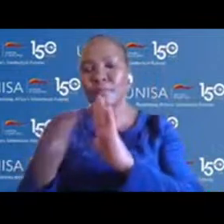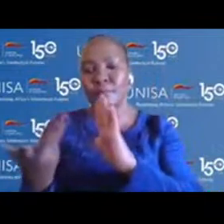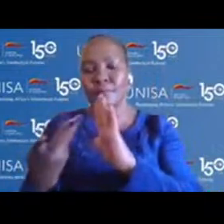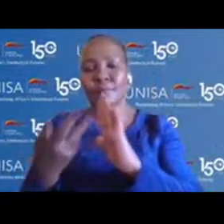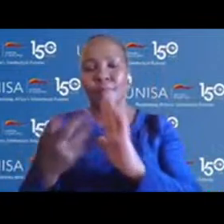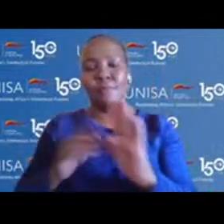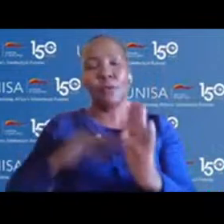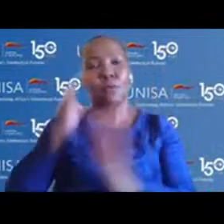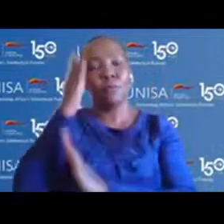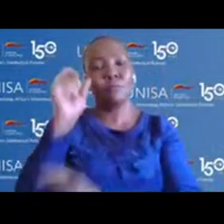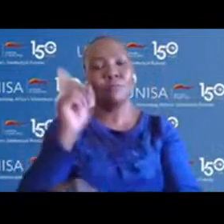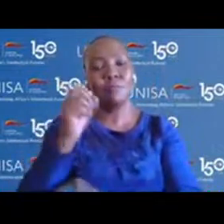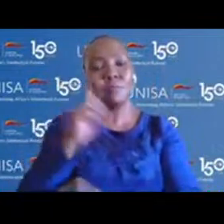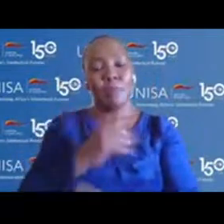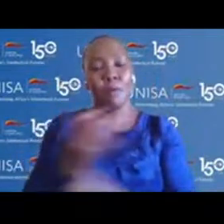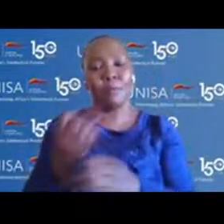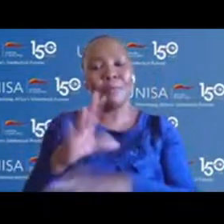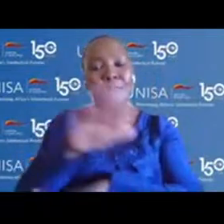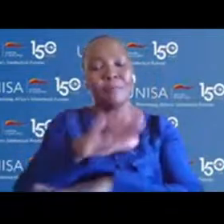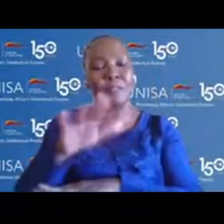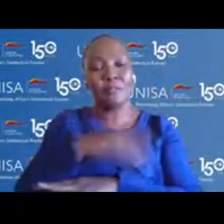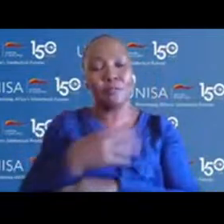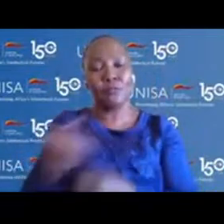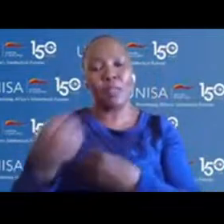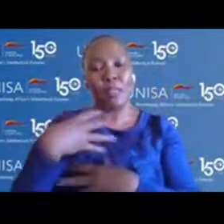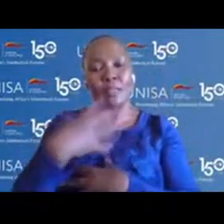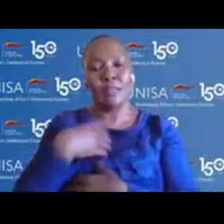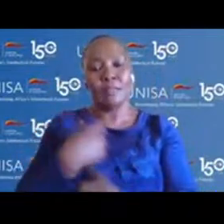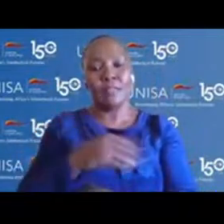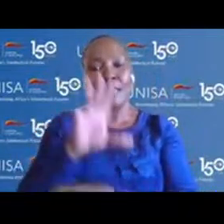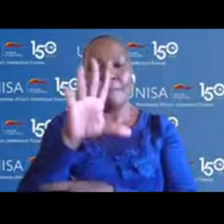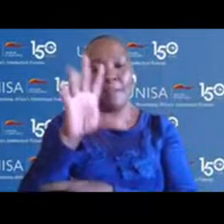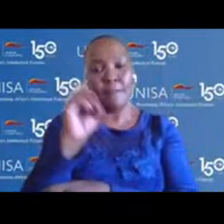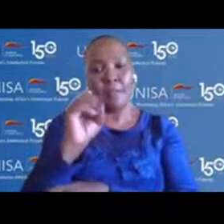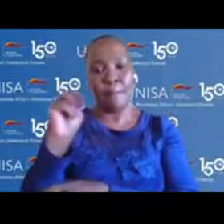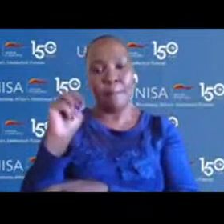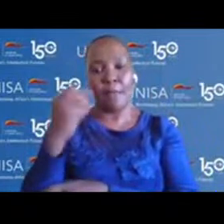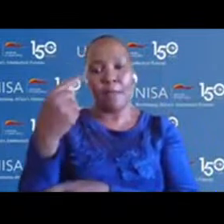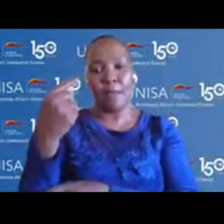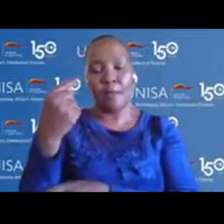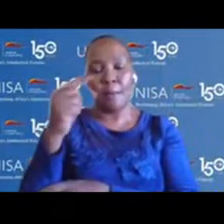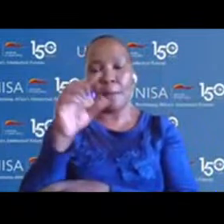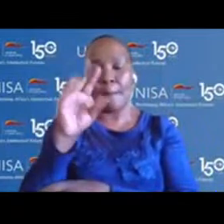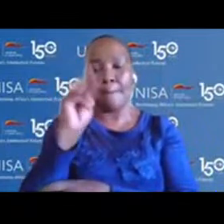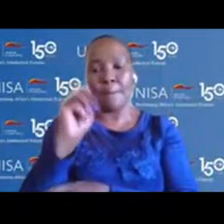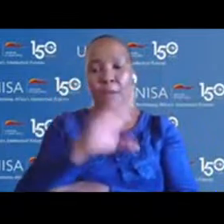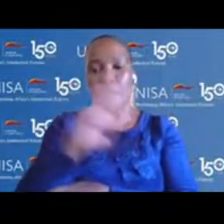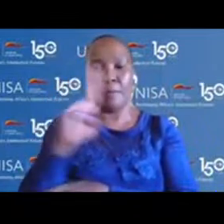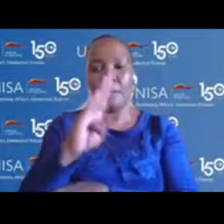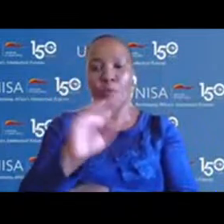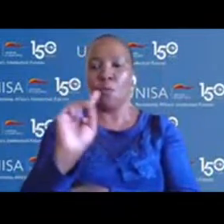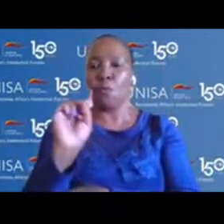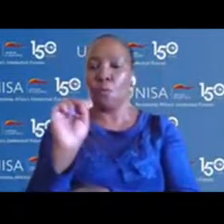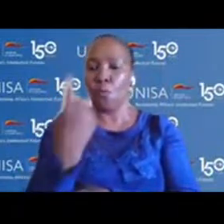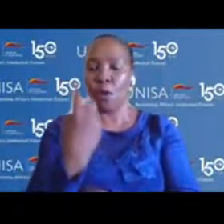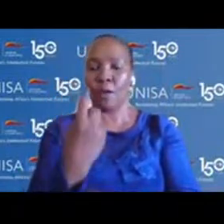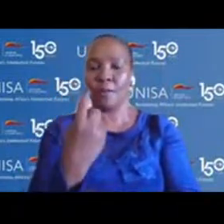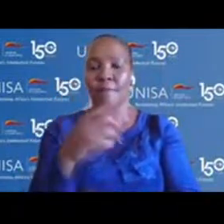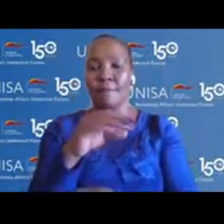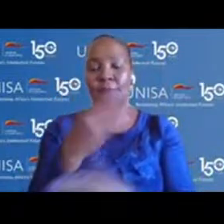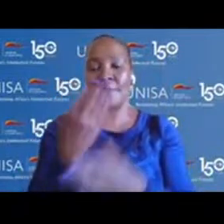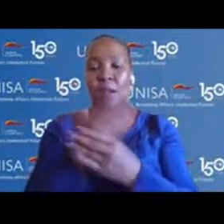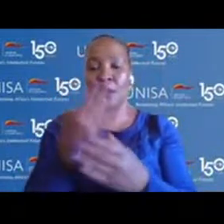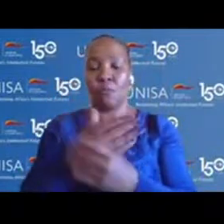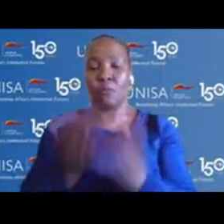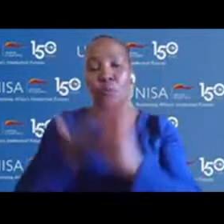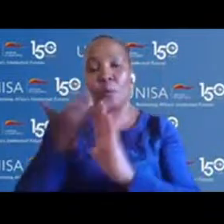to know is how much space are you giving me? In this case, it's 50 megabytes and it's only one file that you are allowed to upload.